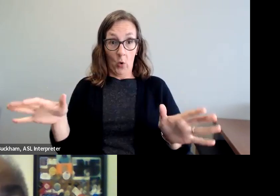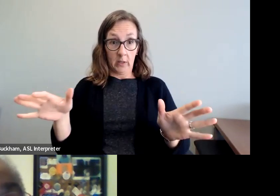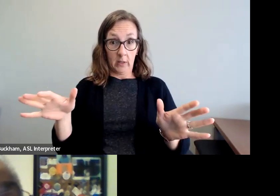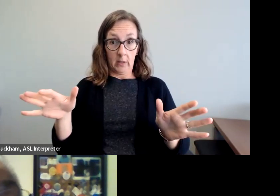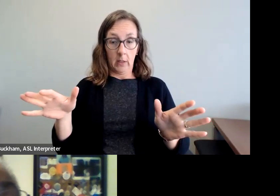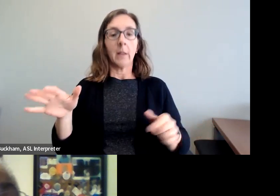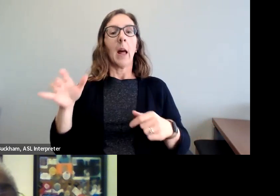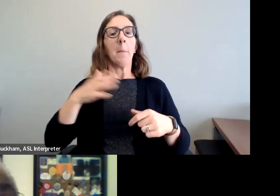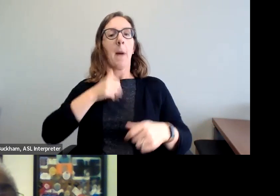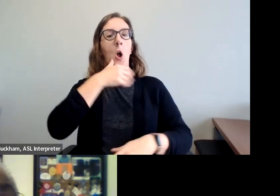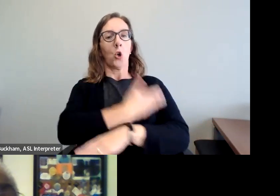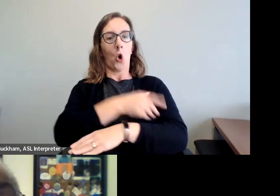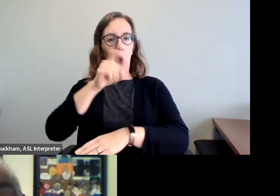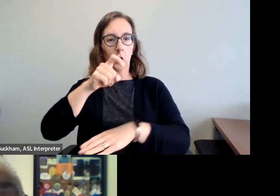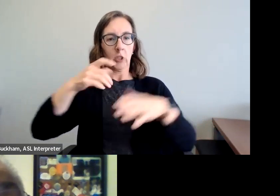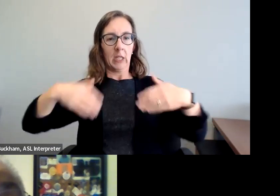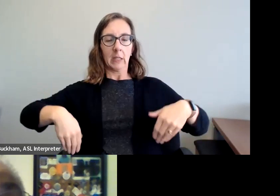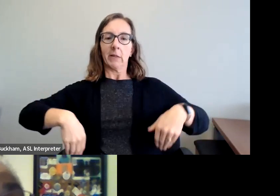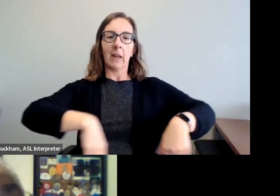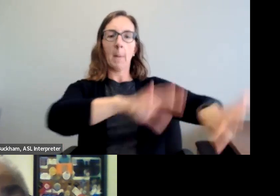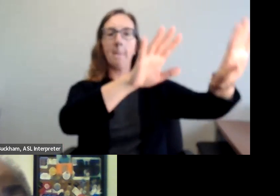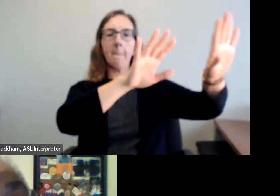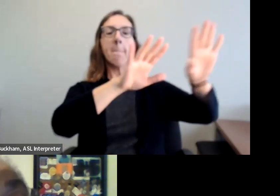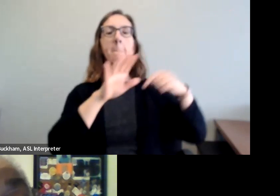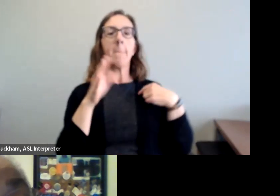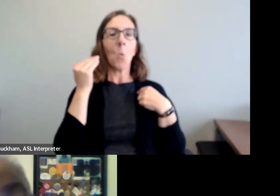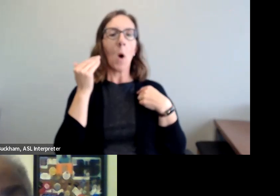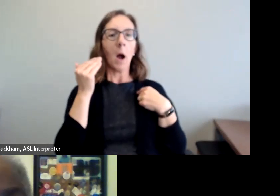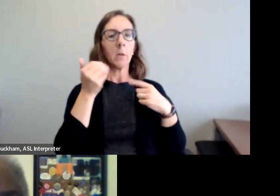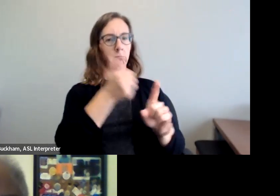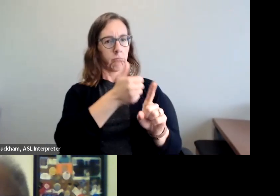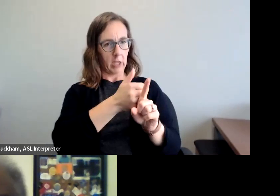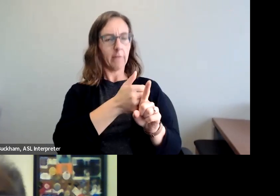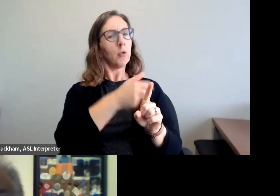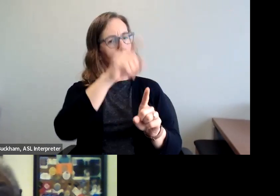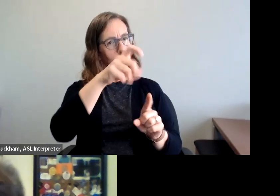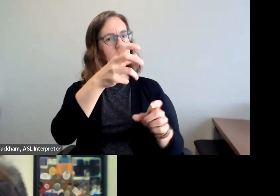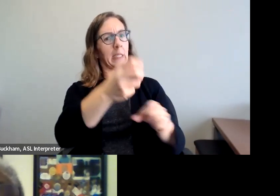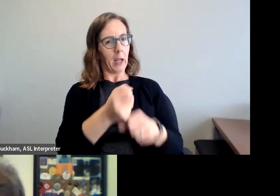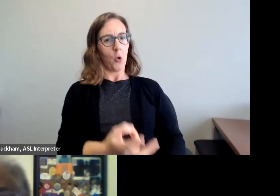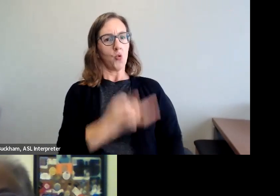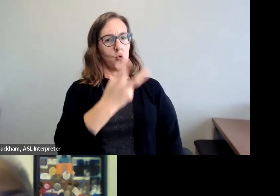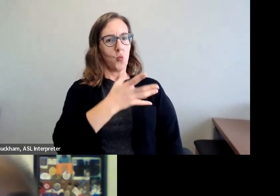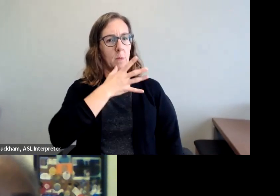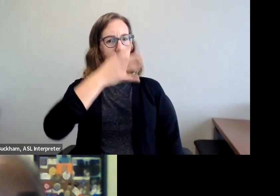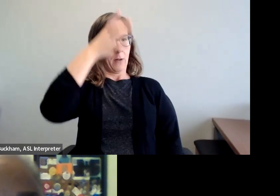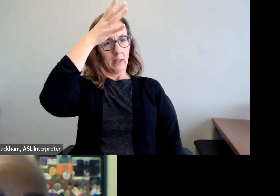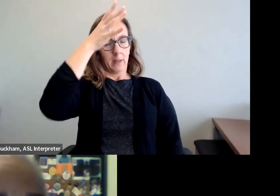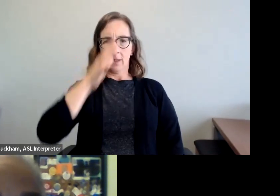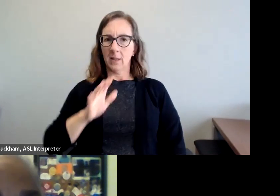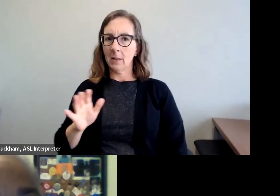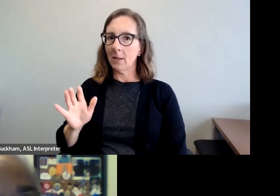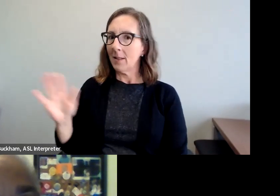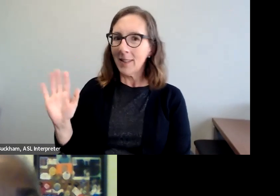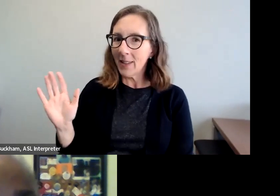my daughter up so she could have two parents. And I said, no, I will not